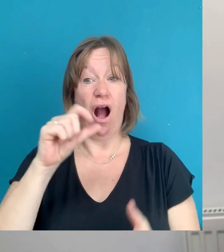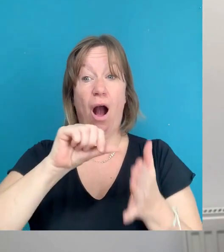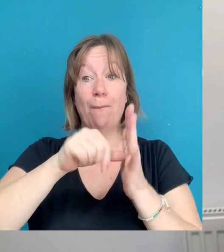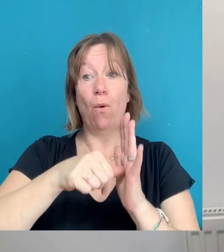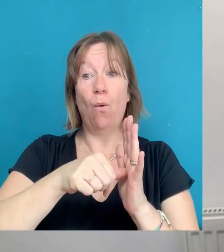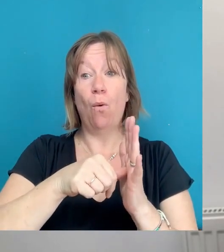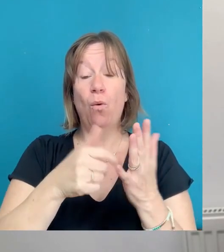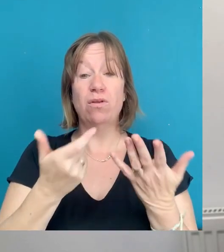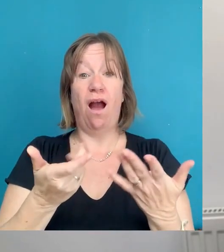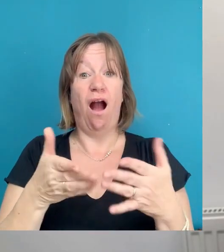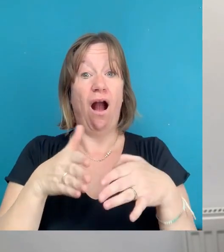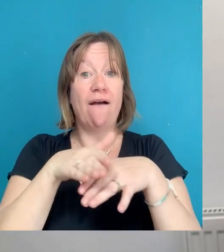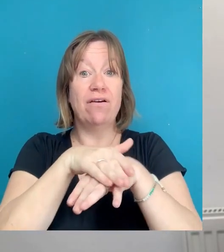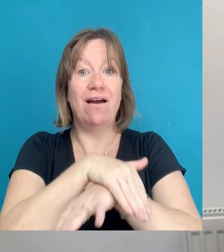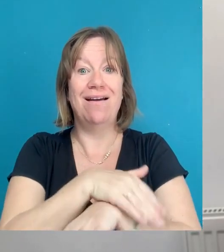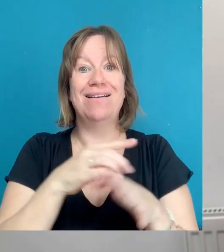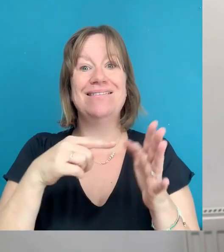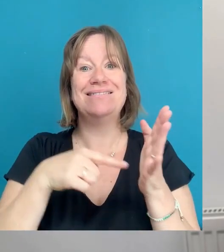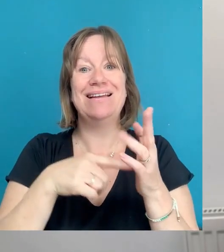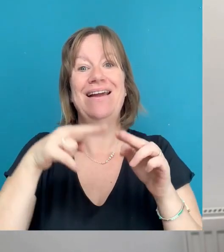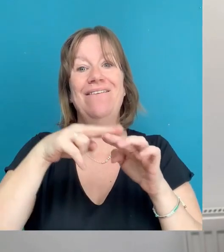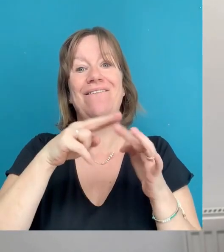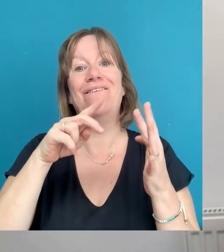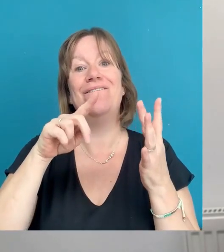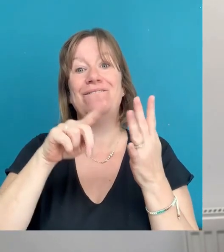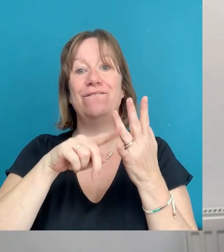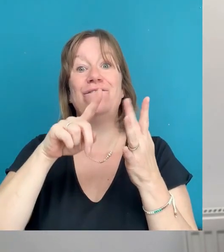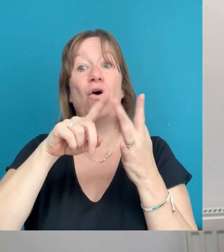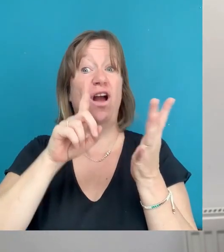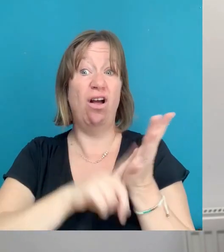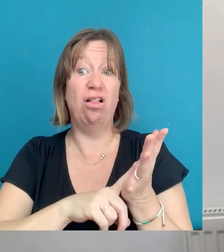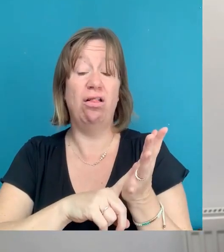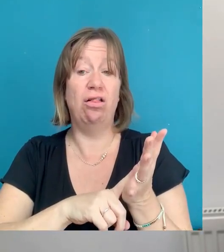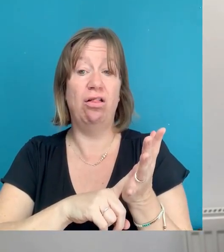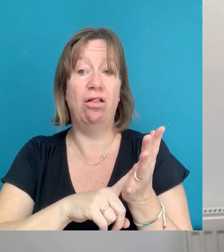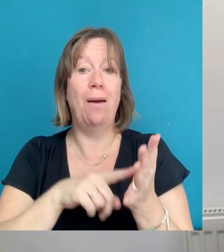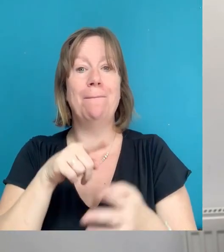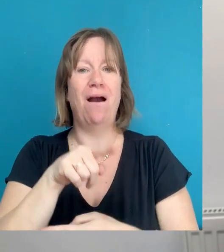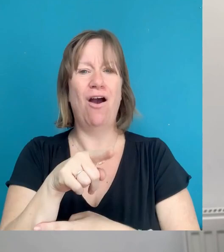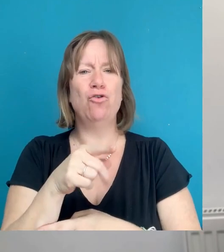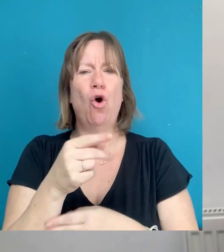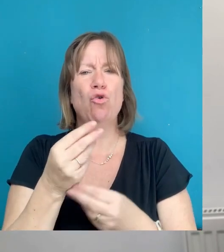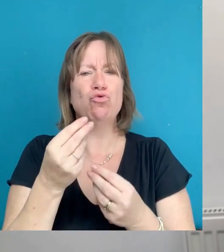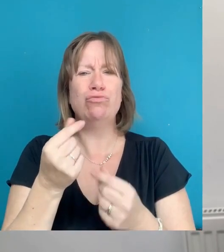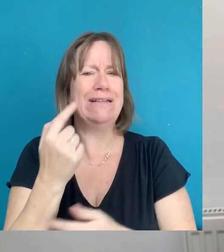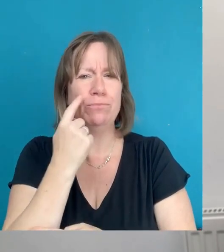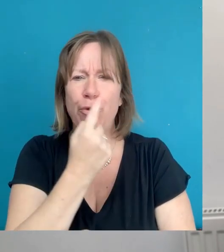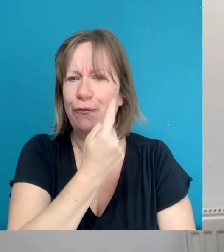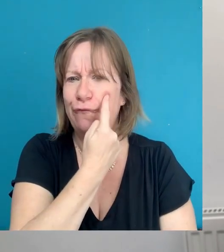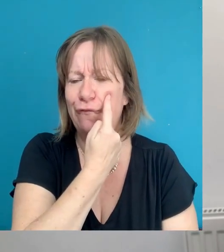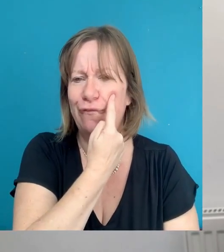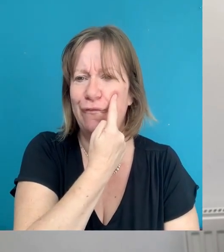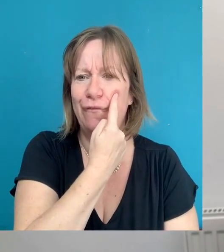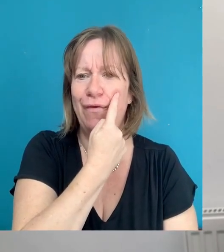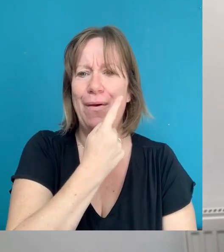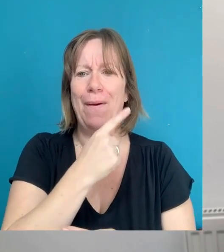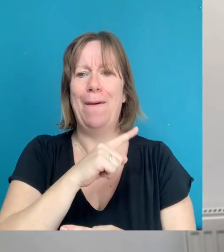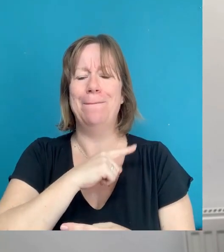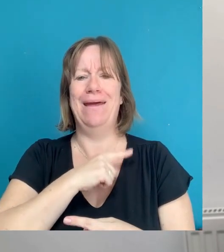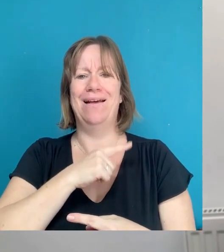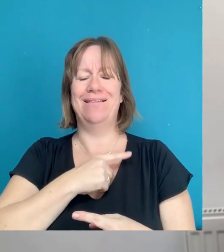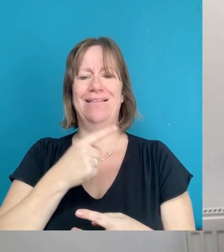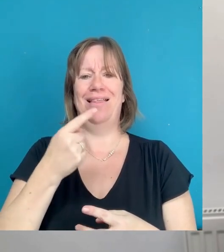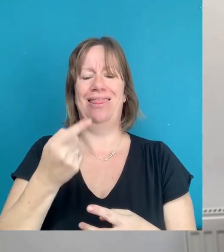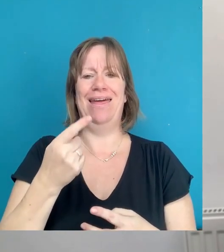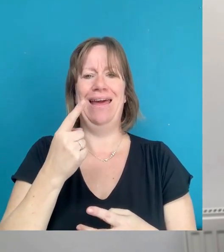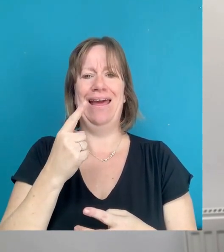of cardboard and cover it in tinfoil, not the greaseproof tinfoil because that kind of